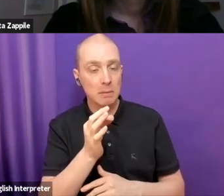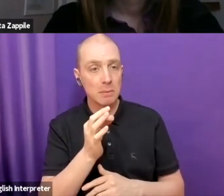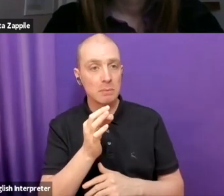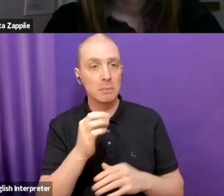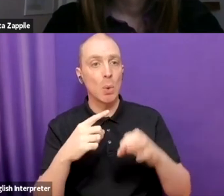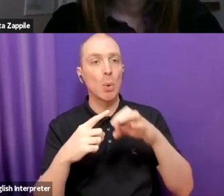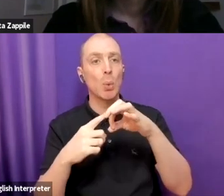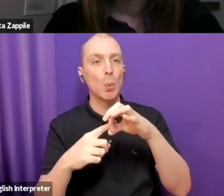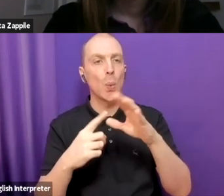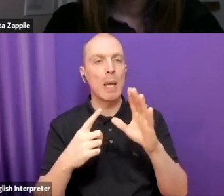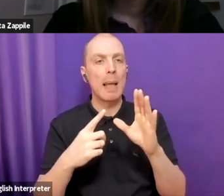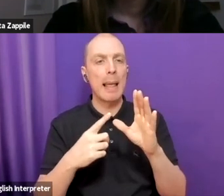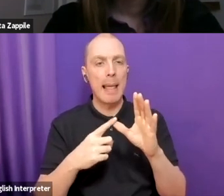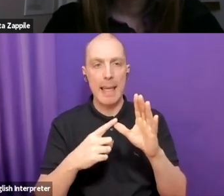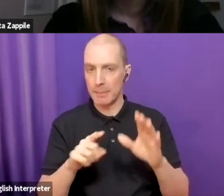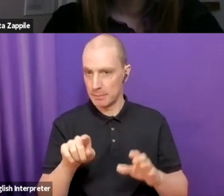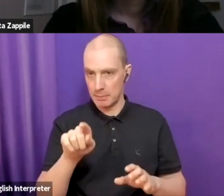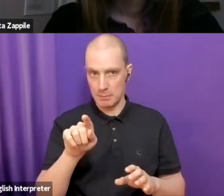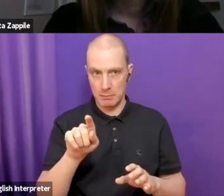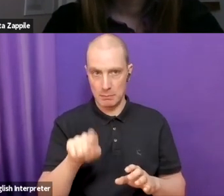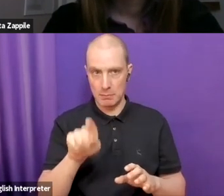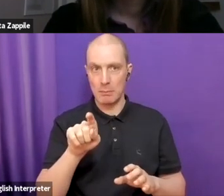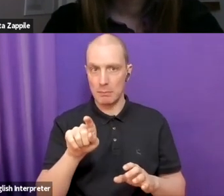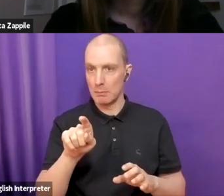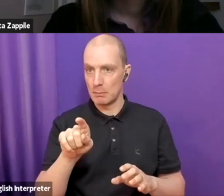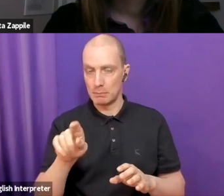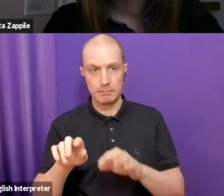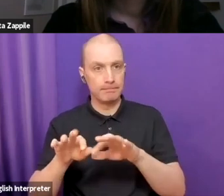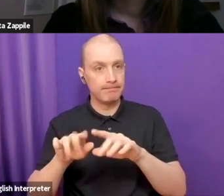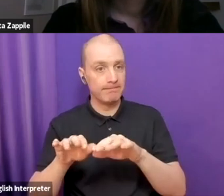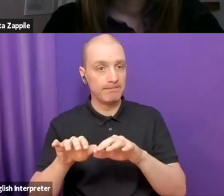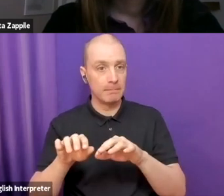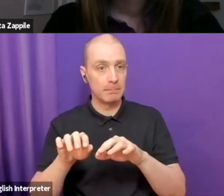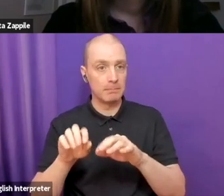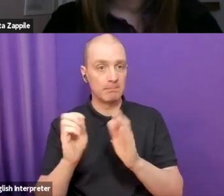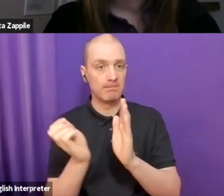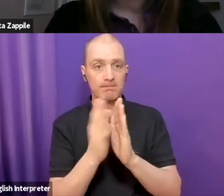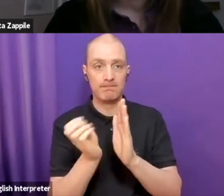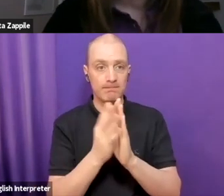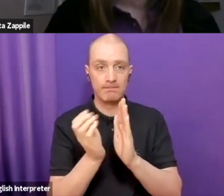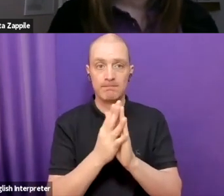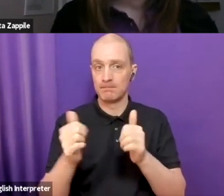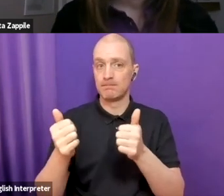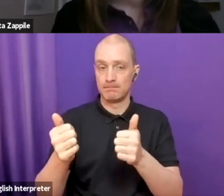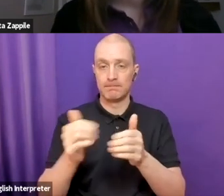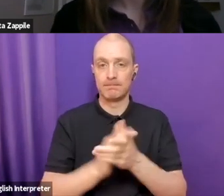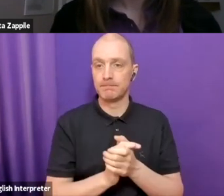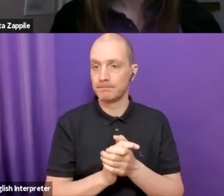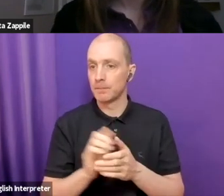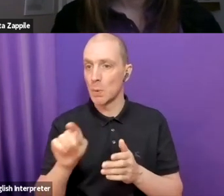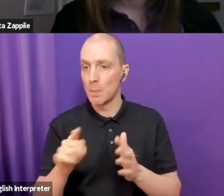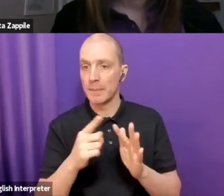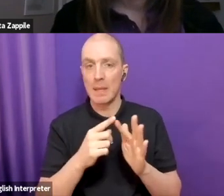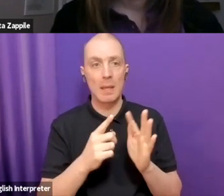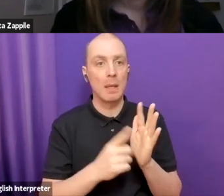Nicoletta to respond. And I'll just have a look at those initial ones. Okay, so Ella has a question.